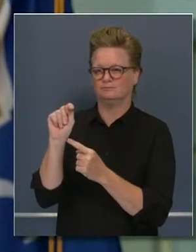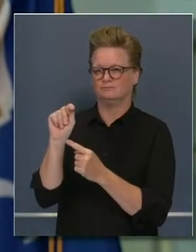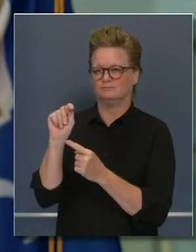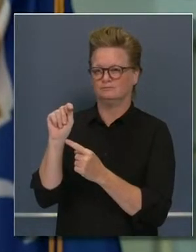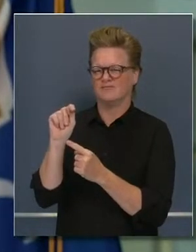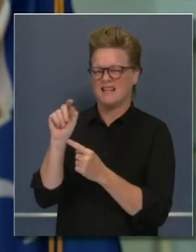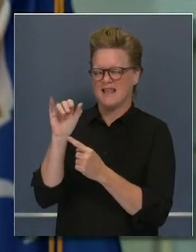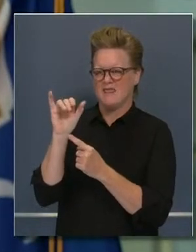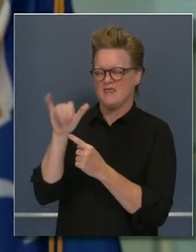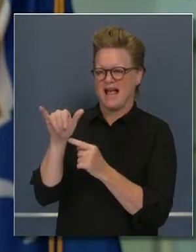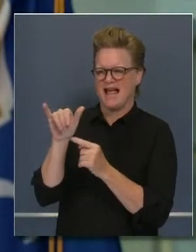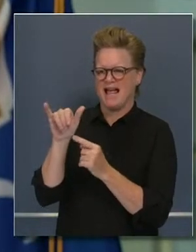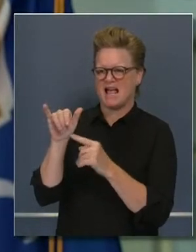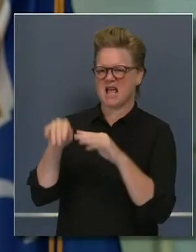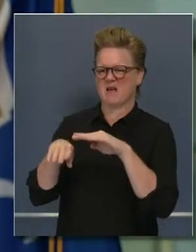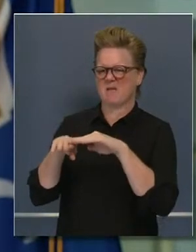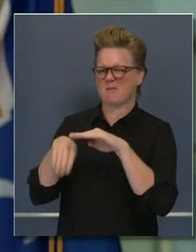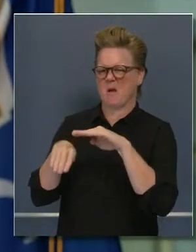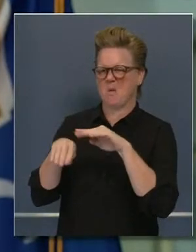and we should